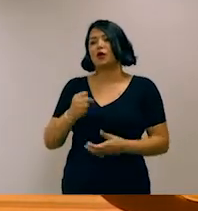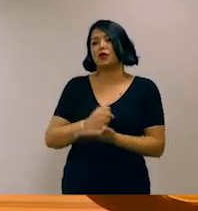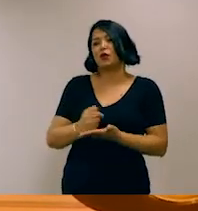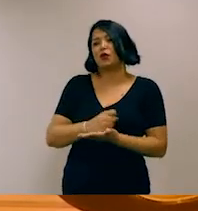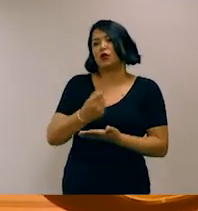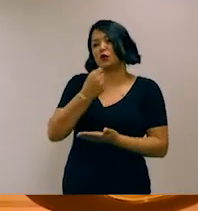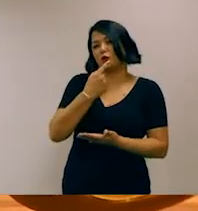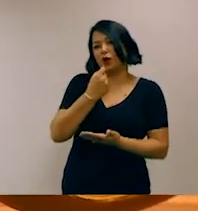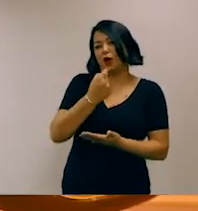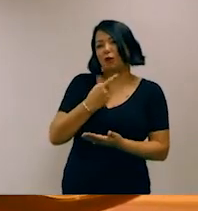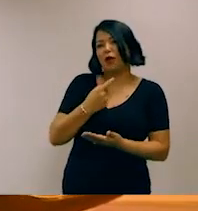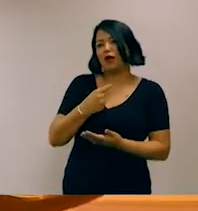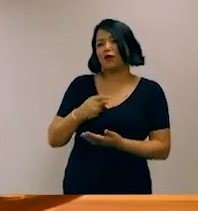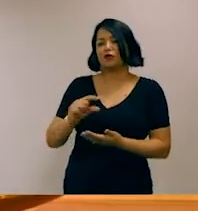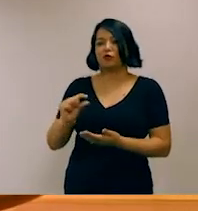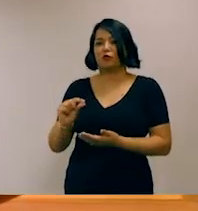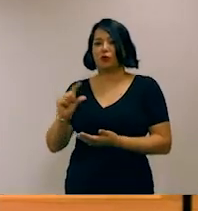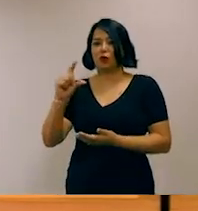azithromycin.